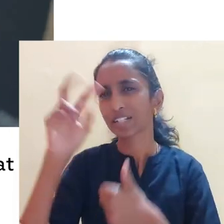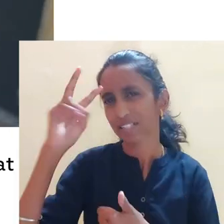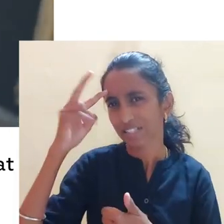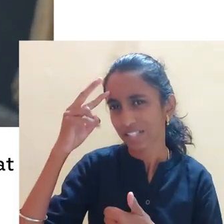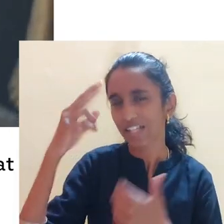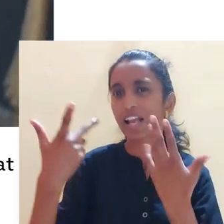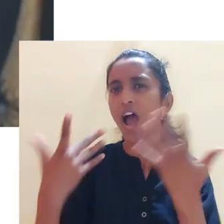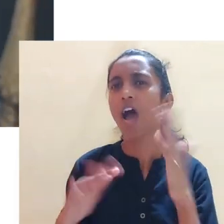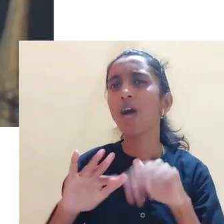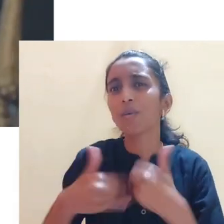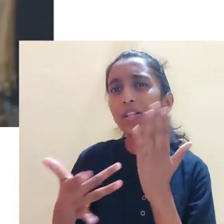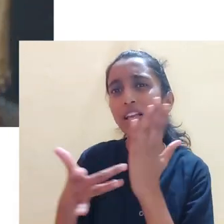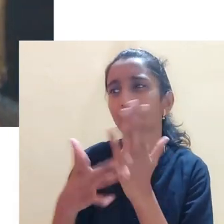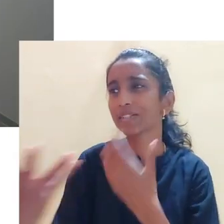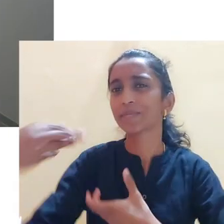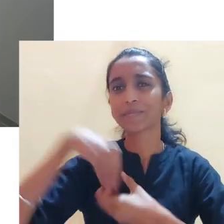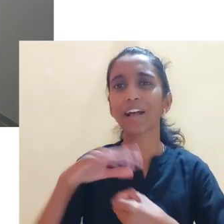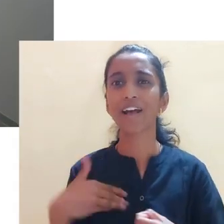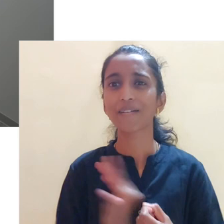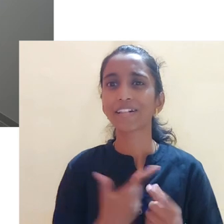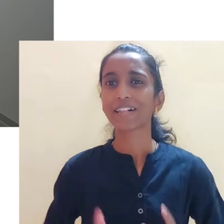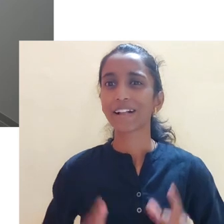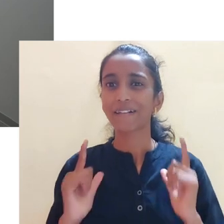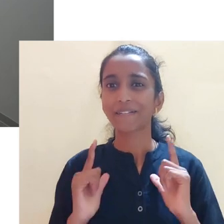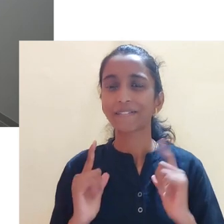that technology plays in our lives.